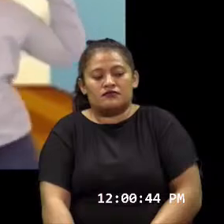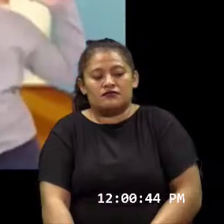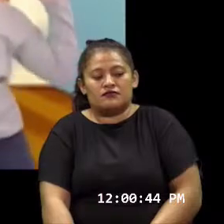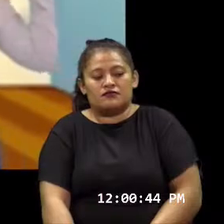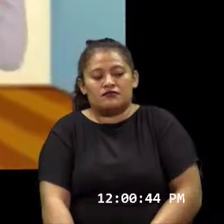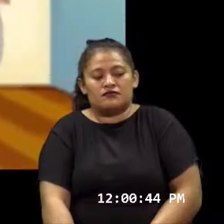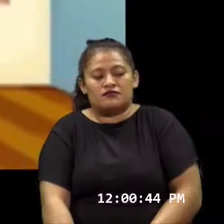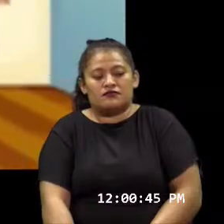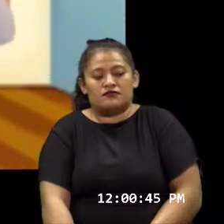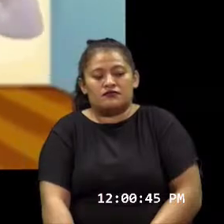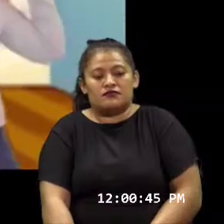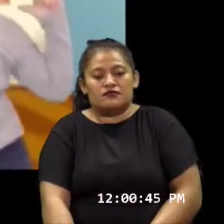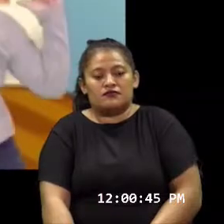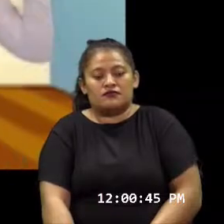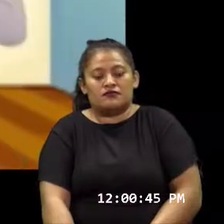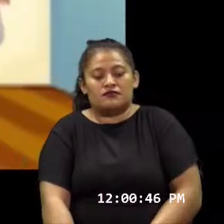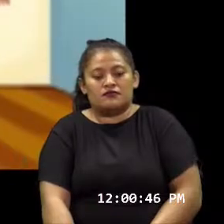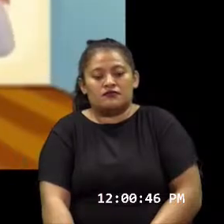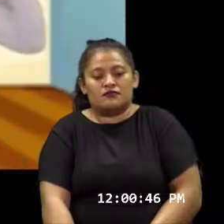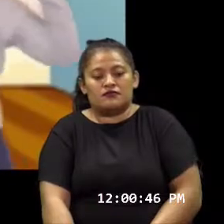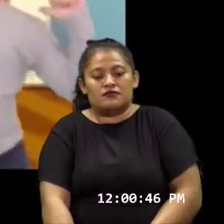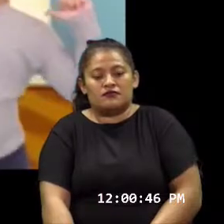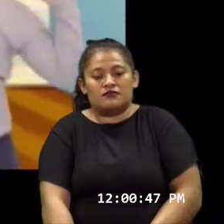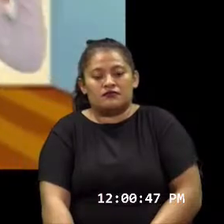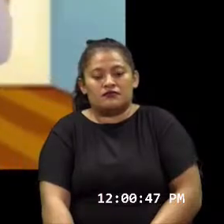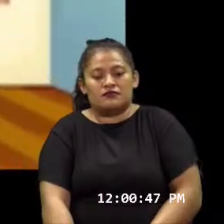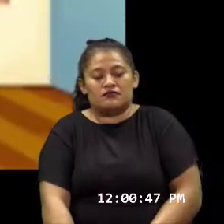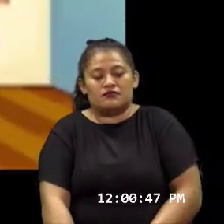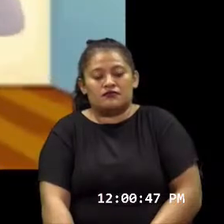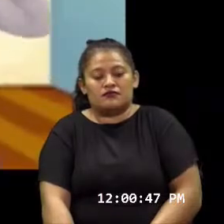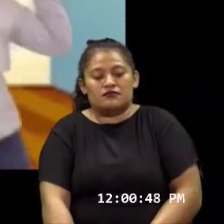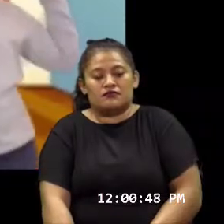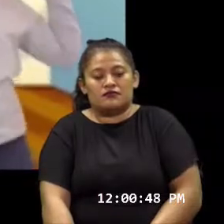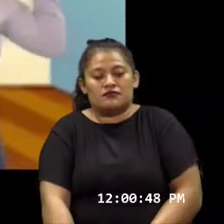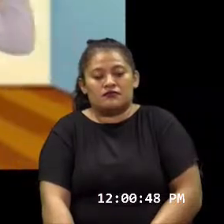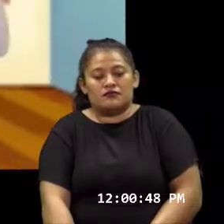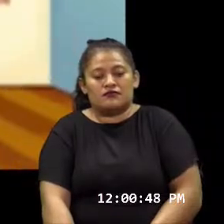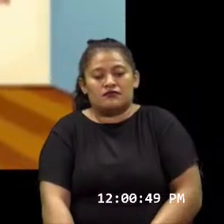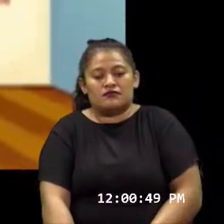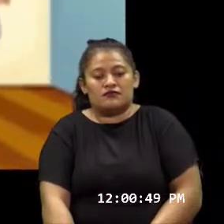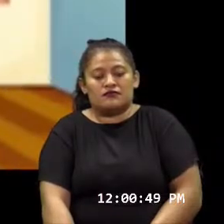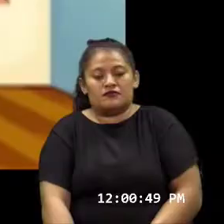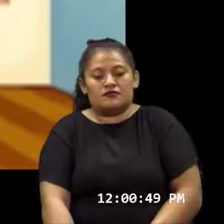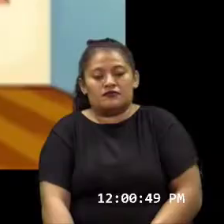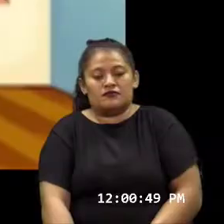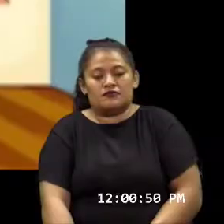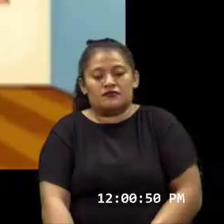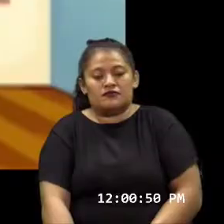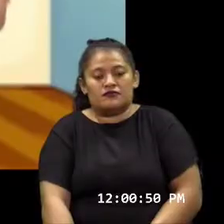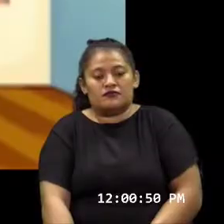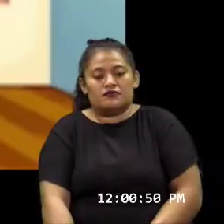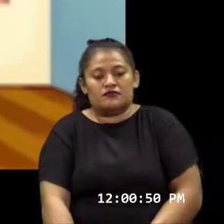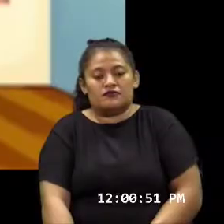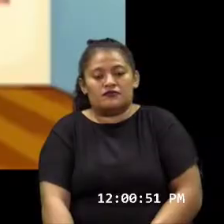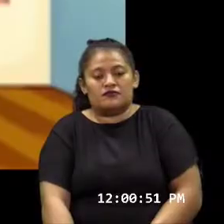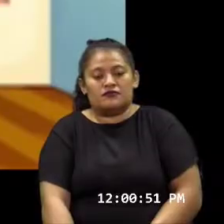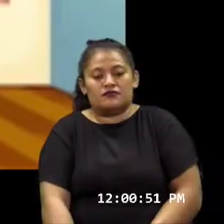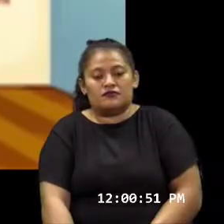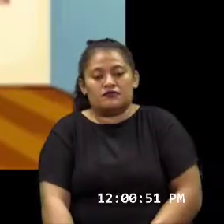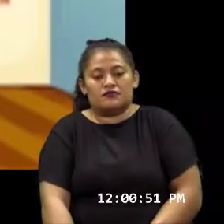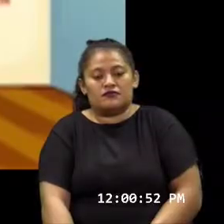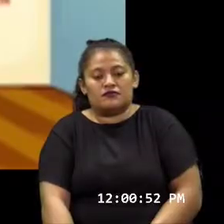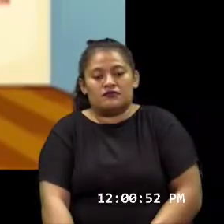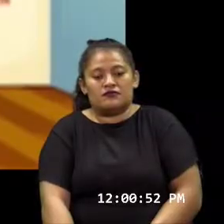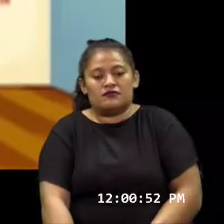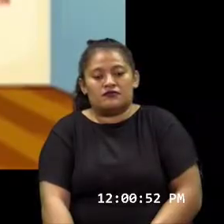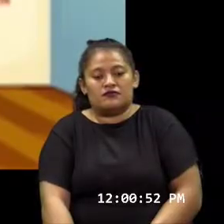paragraph. Yeah, I can write a paragraph. I can write a paragraph. I can write a paragraph. Yeah, I can write a